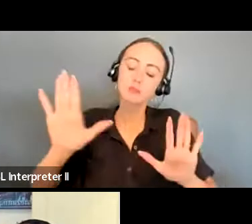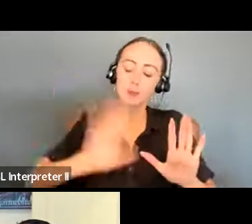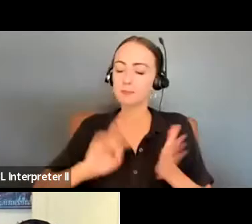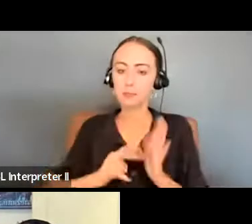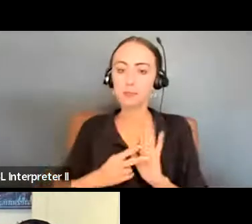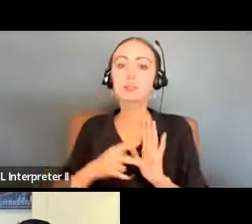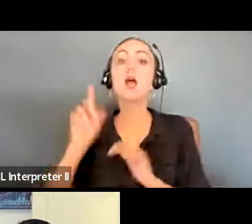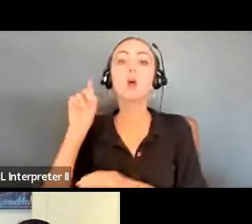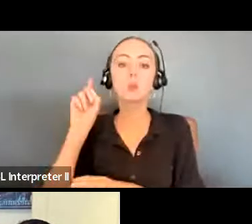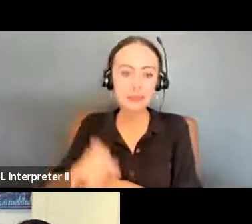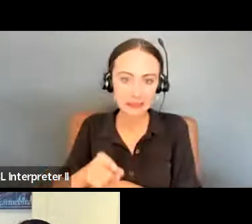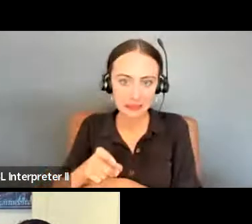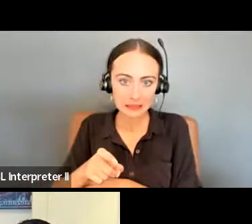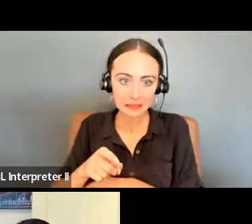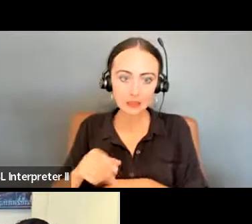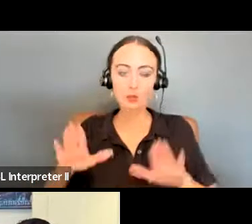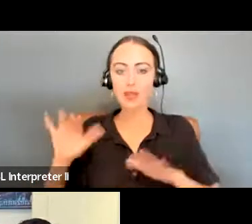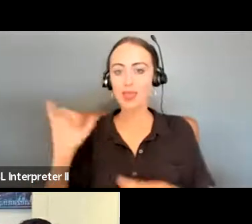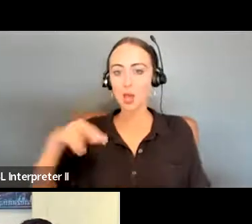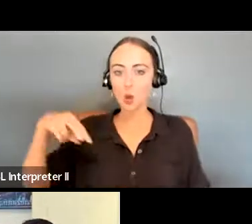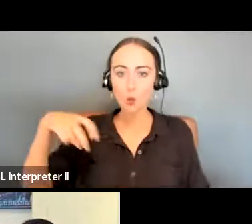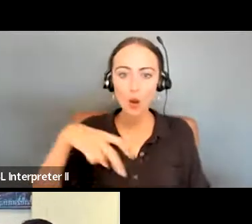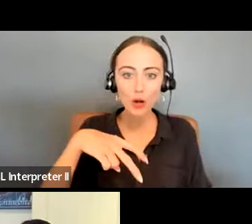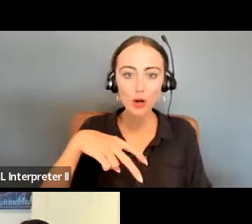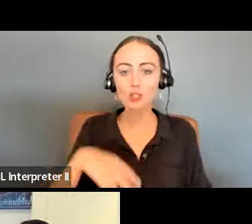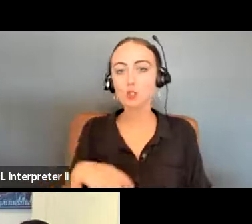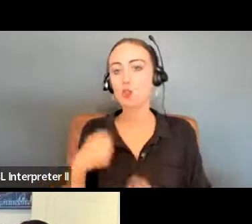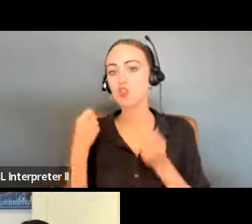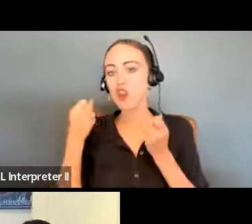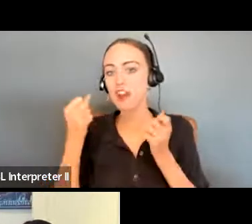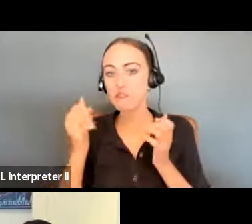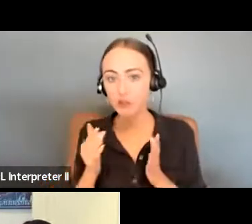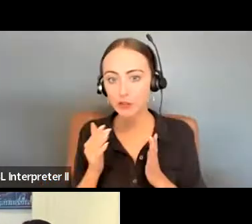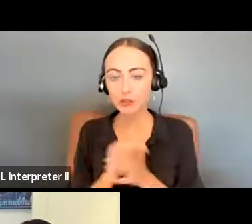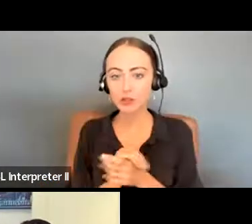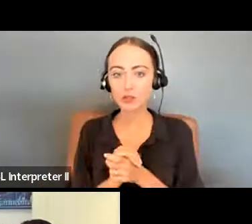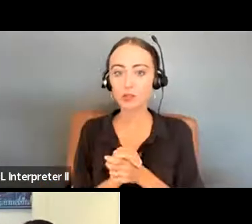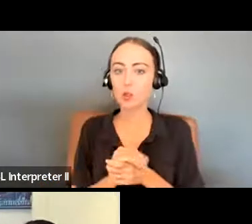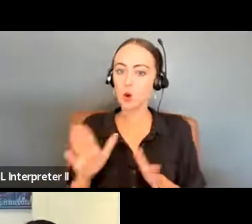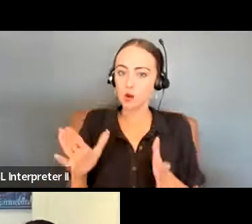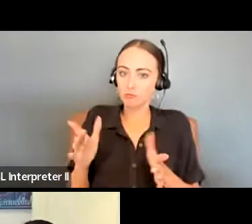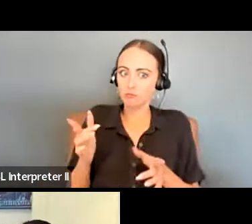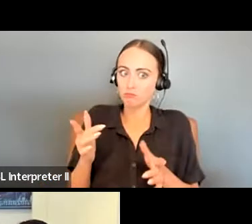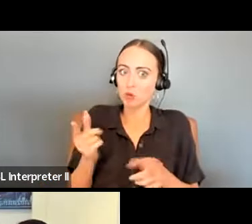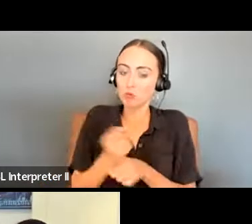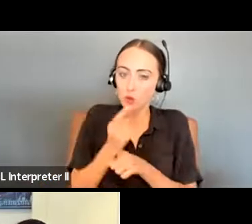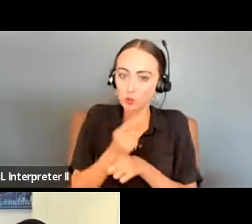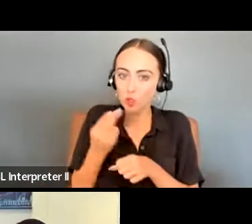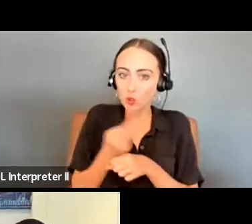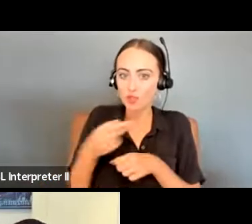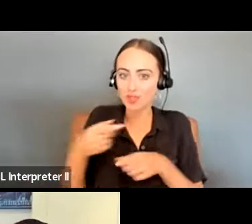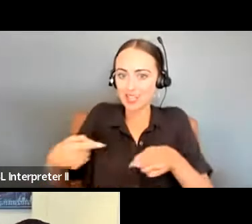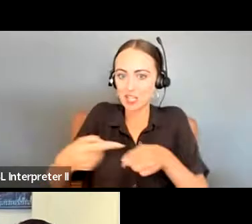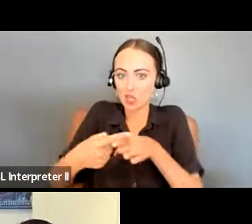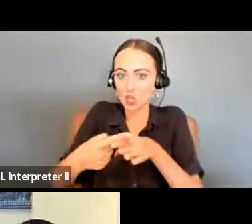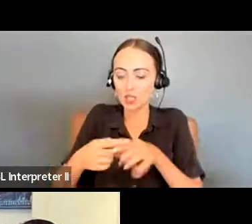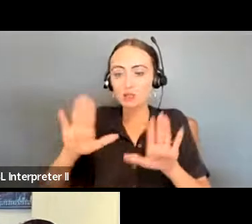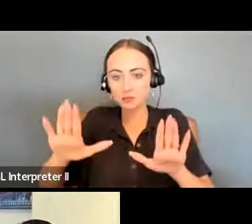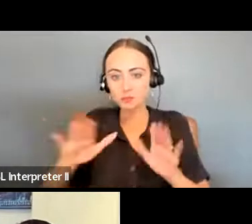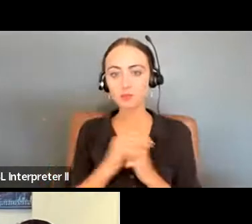other road users, including pedestrians and drivers who are lawfully using the intersection. Now, despite